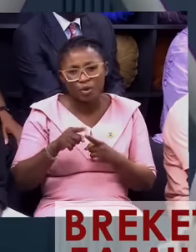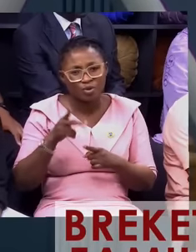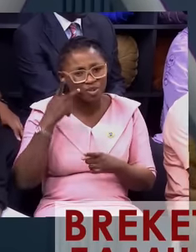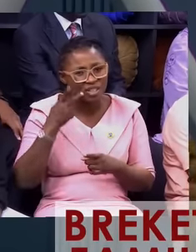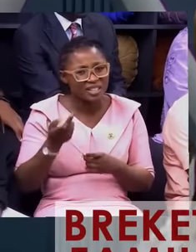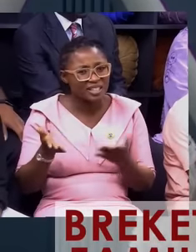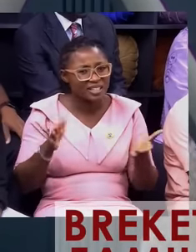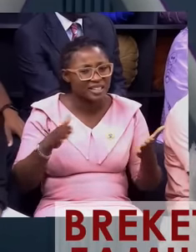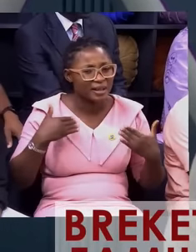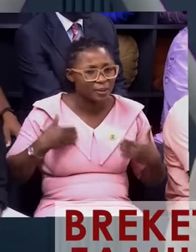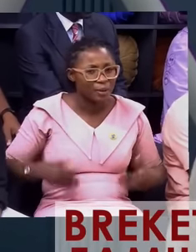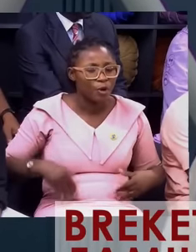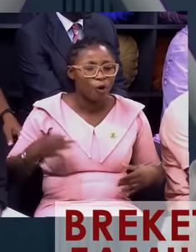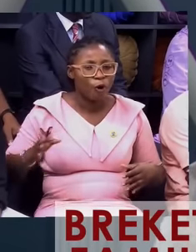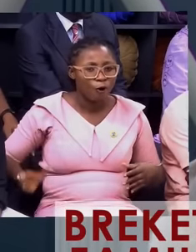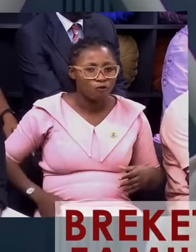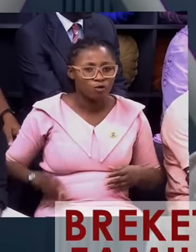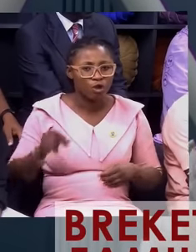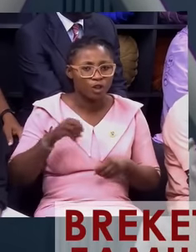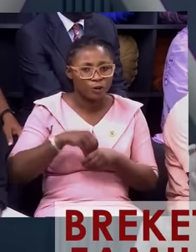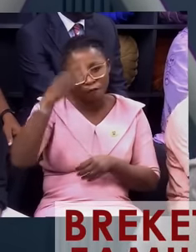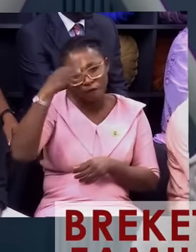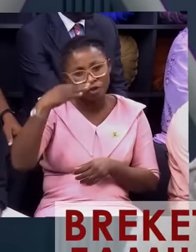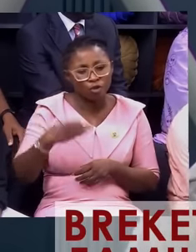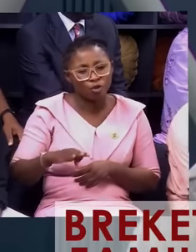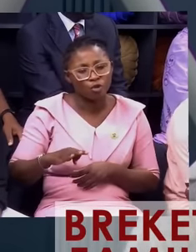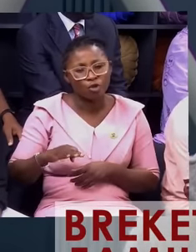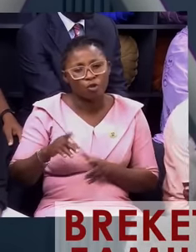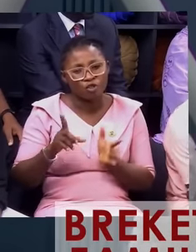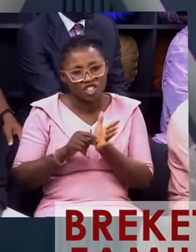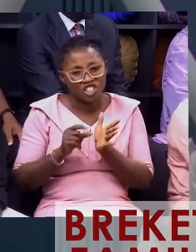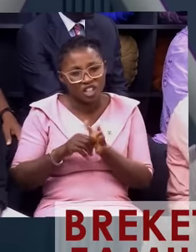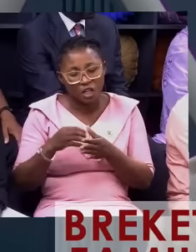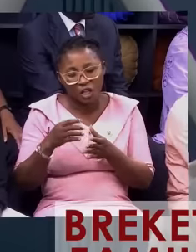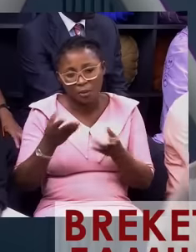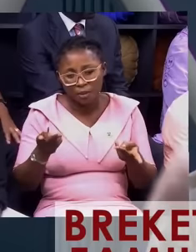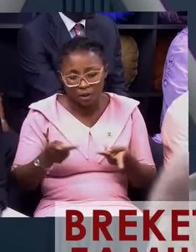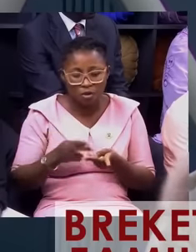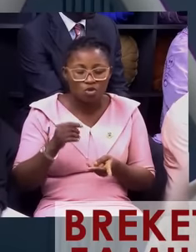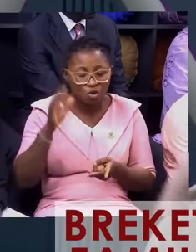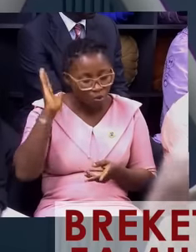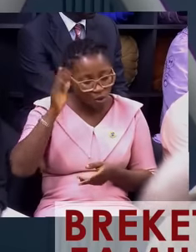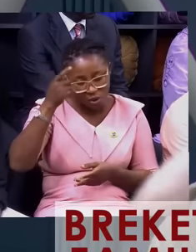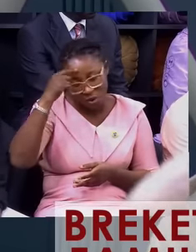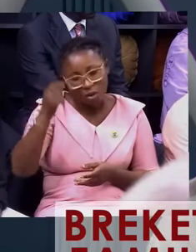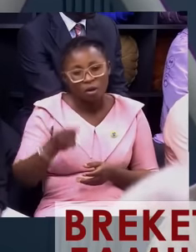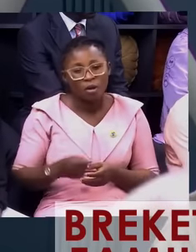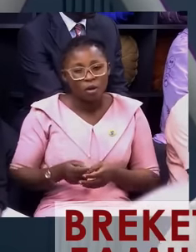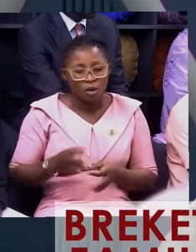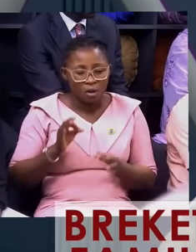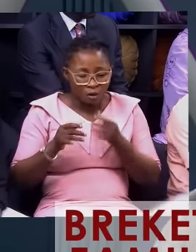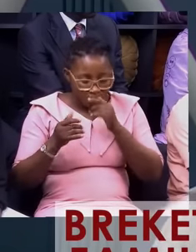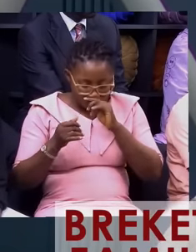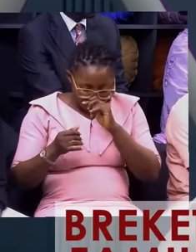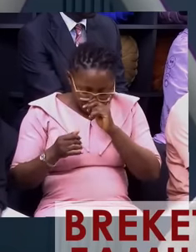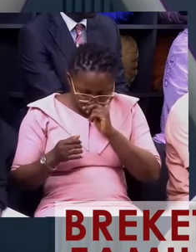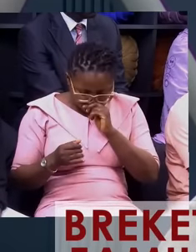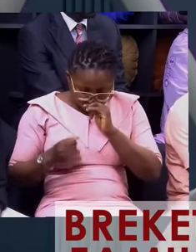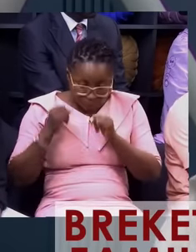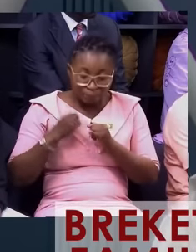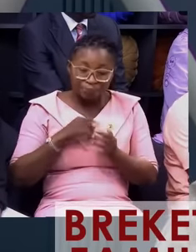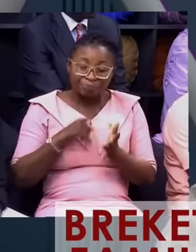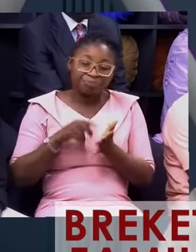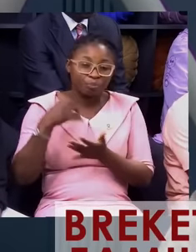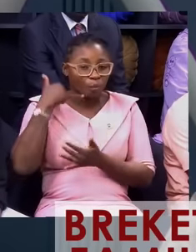now if you are ready with the video end this call now let them play a video for you to listen